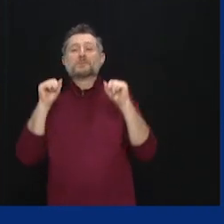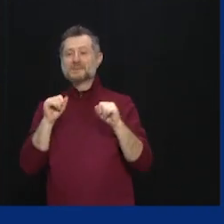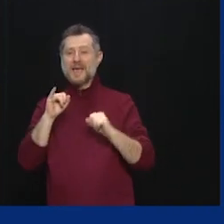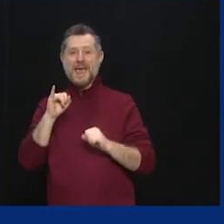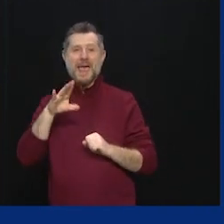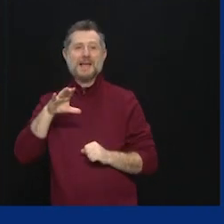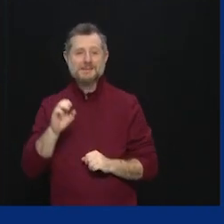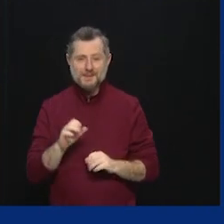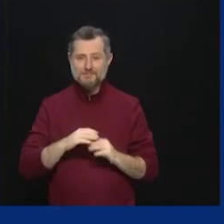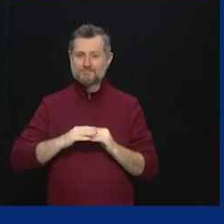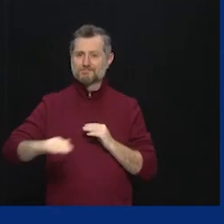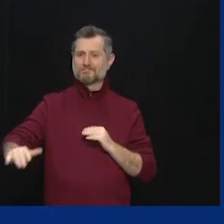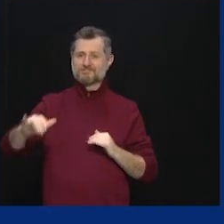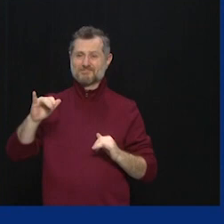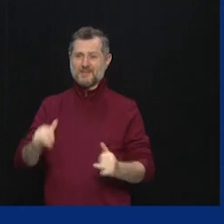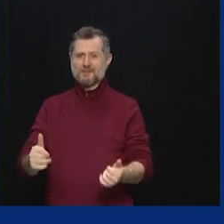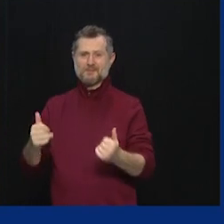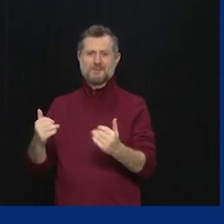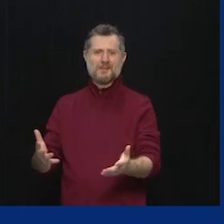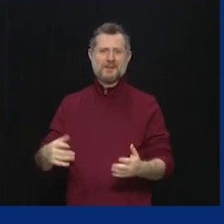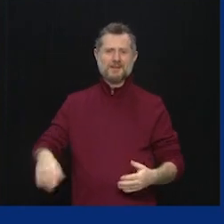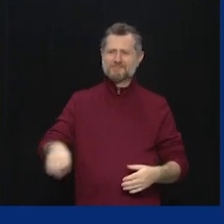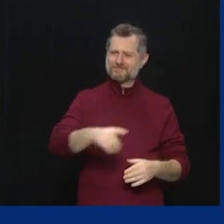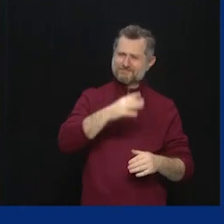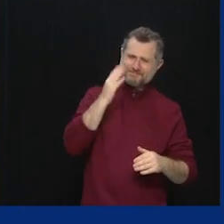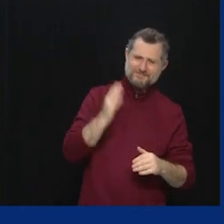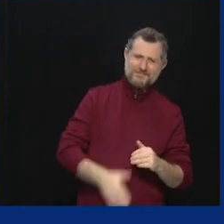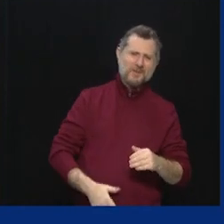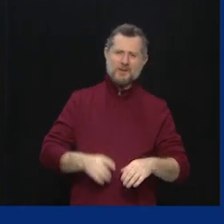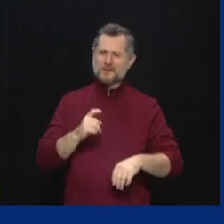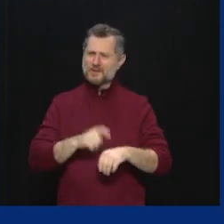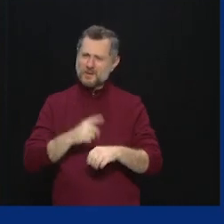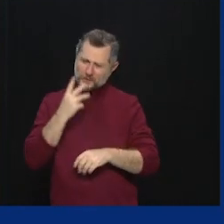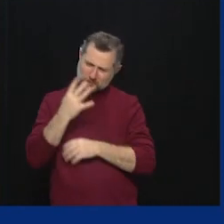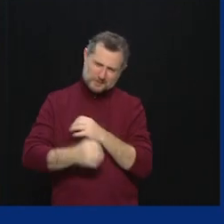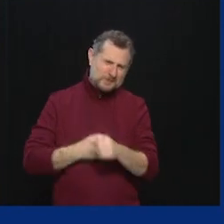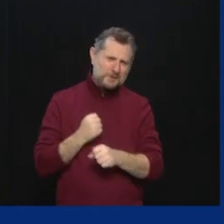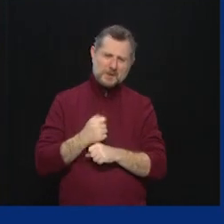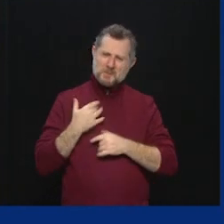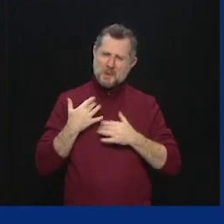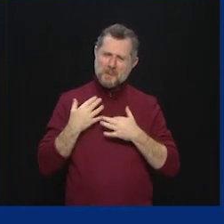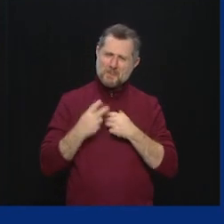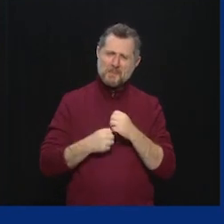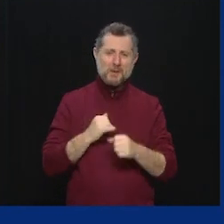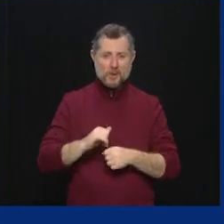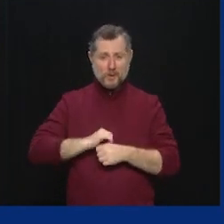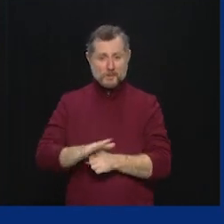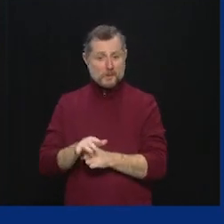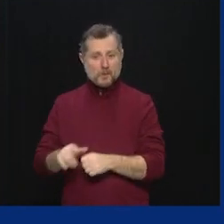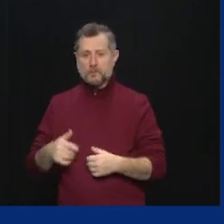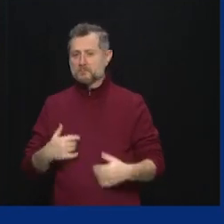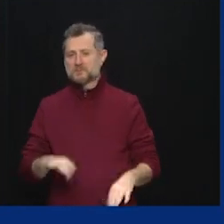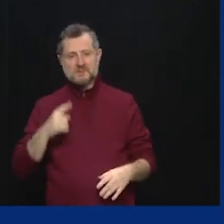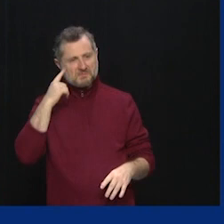2 years during a pandemic, and this, to me, my friends, is awesome.